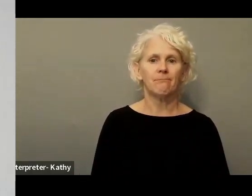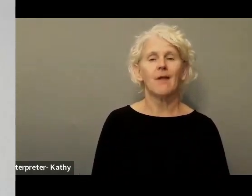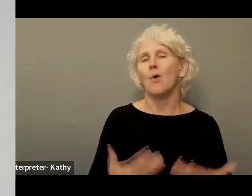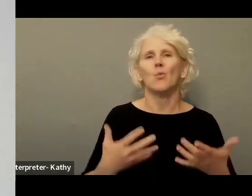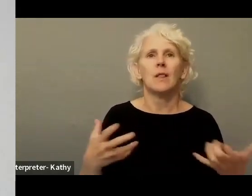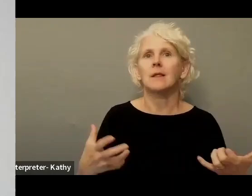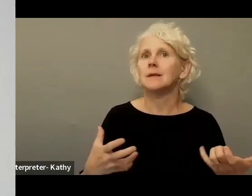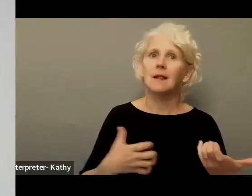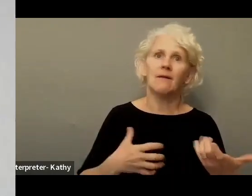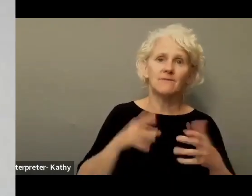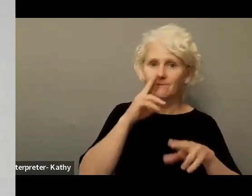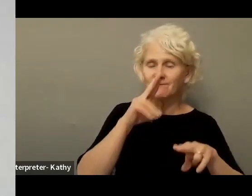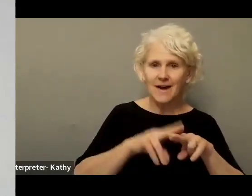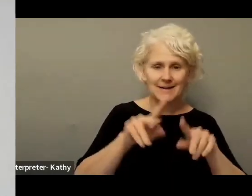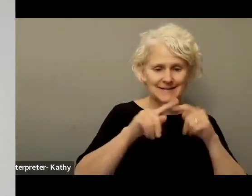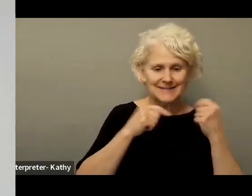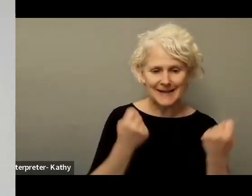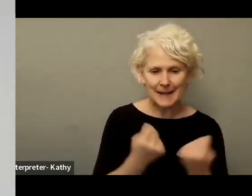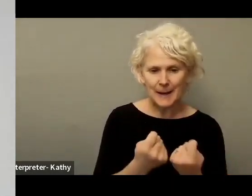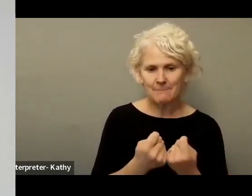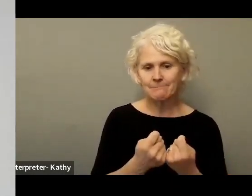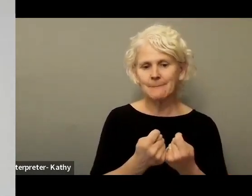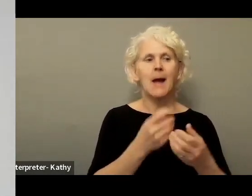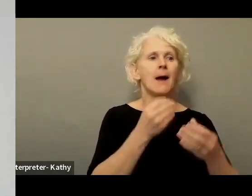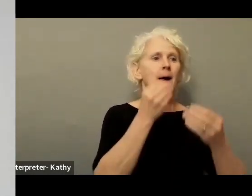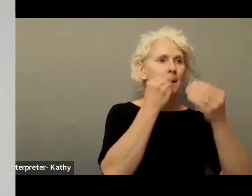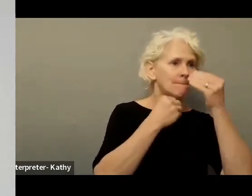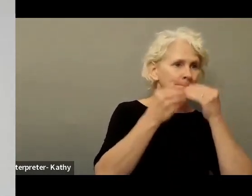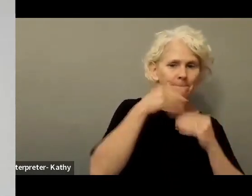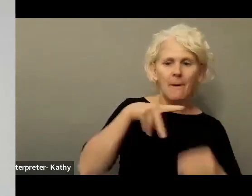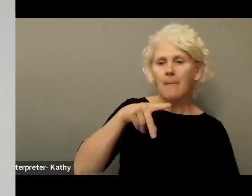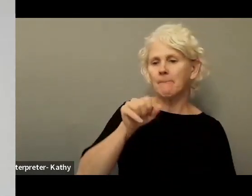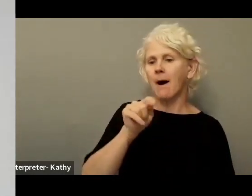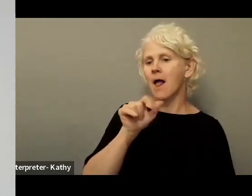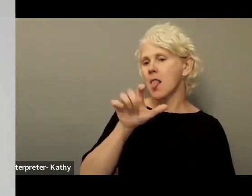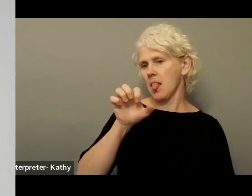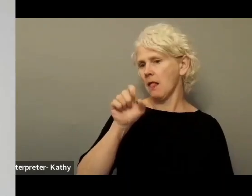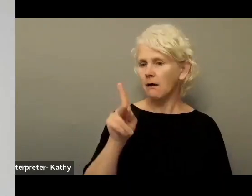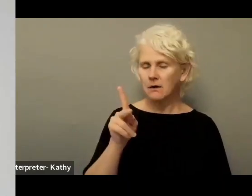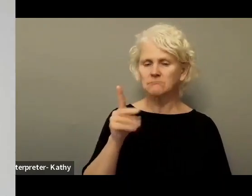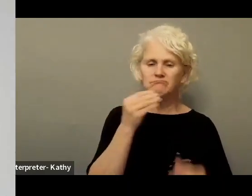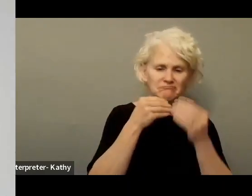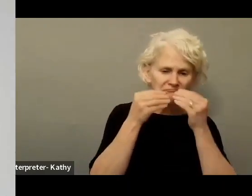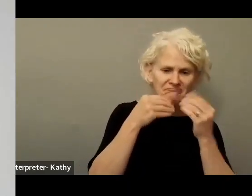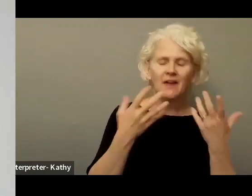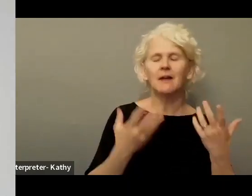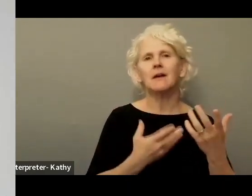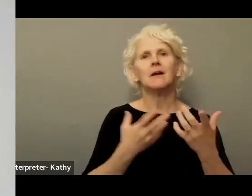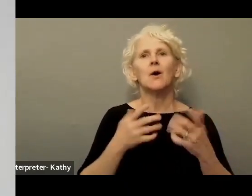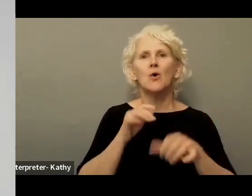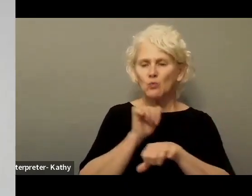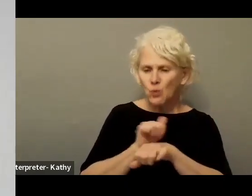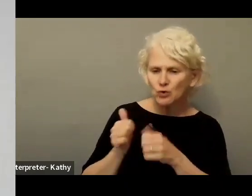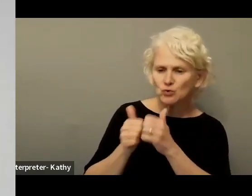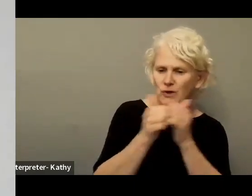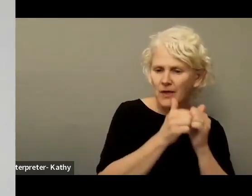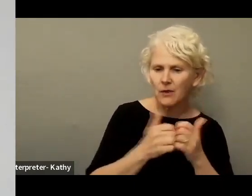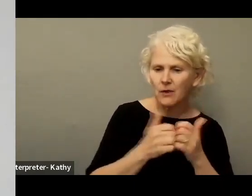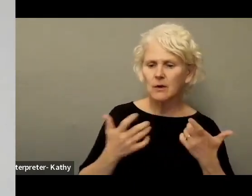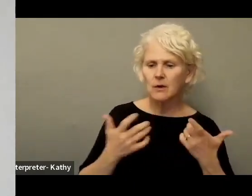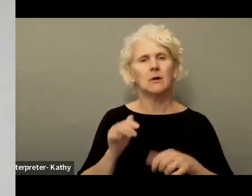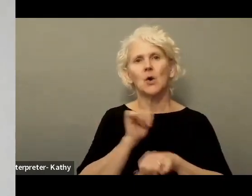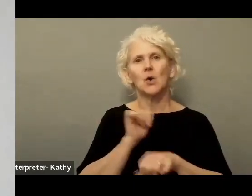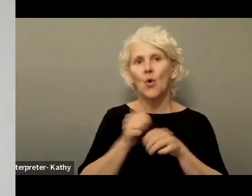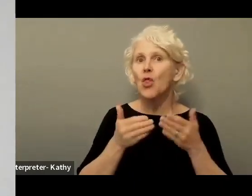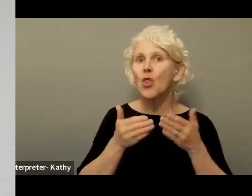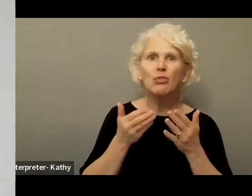of fun team activities, have potlucks, have a chance just to everybody get together, work through some problems and some questions that they may be